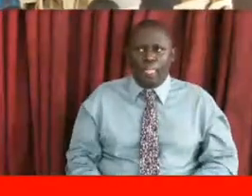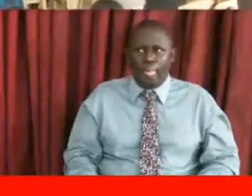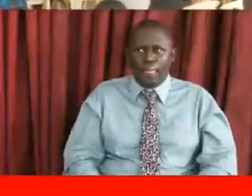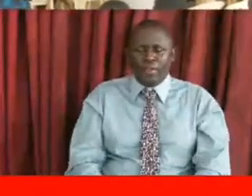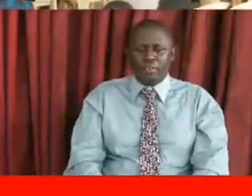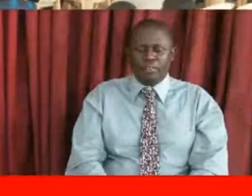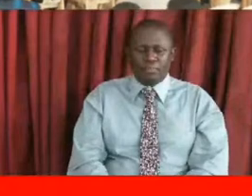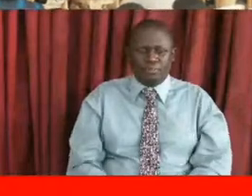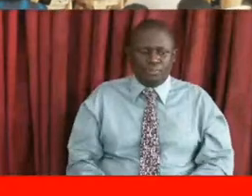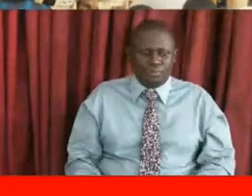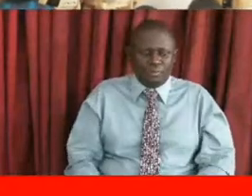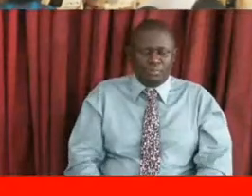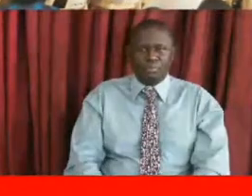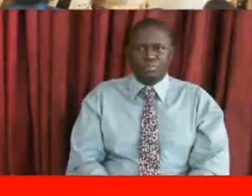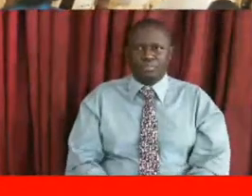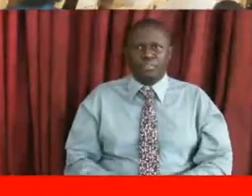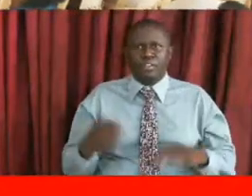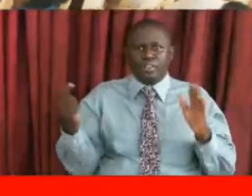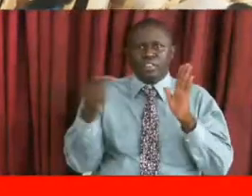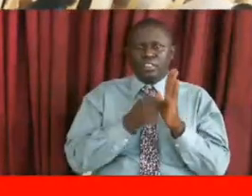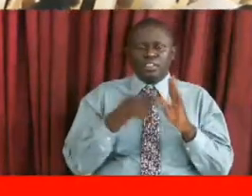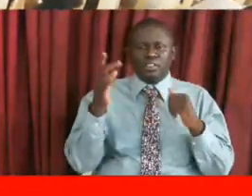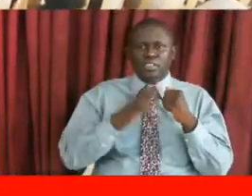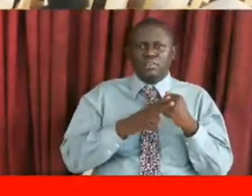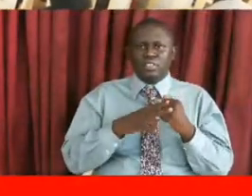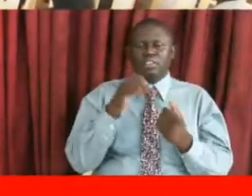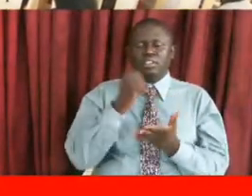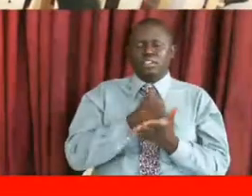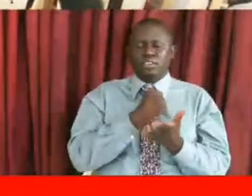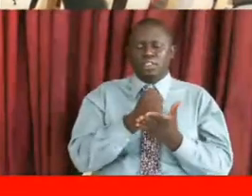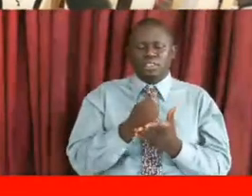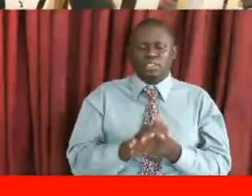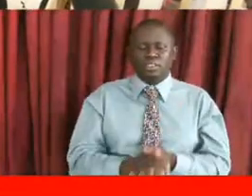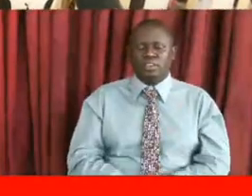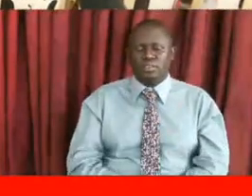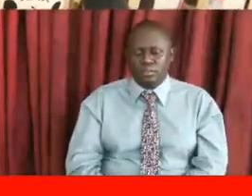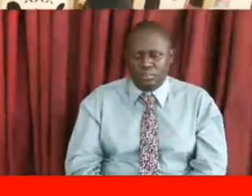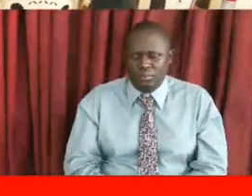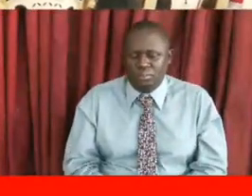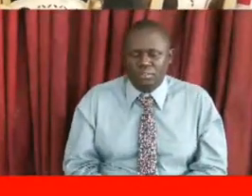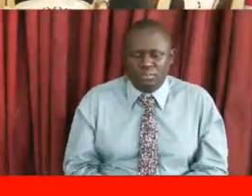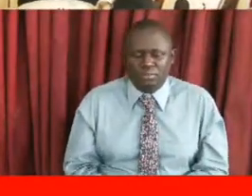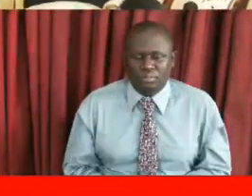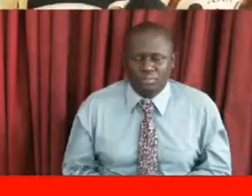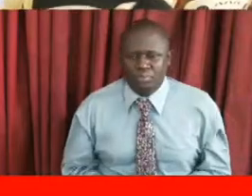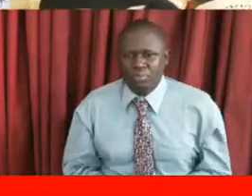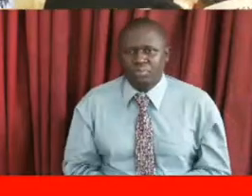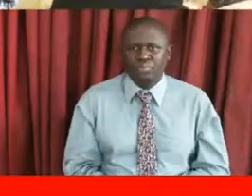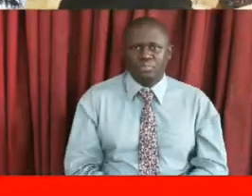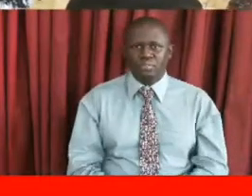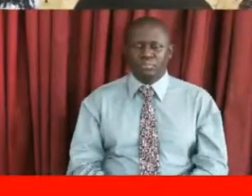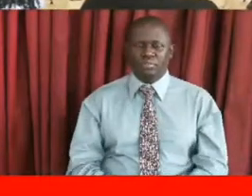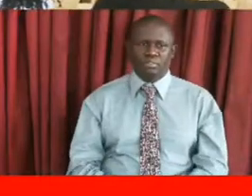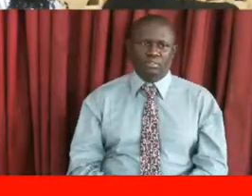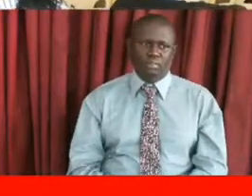follows this seventh seal 91 God's great mystery of how it's a secret he kept it a